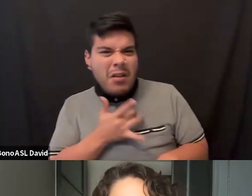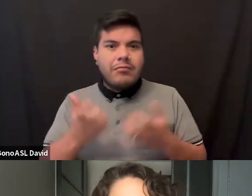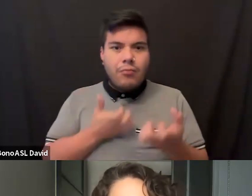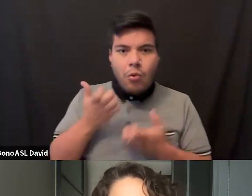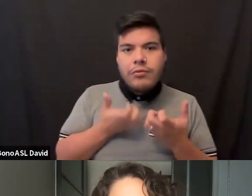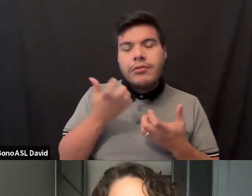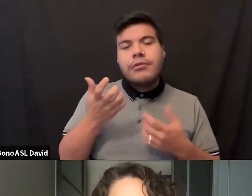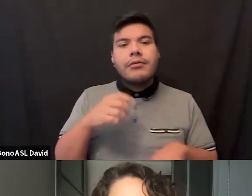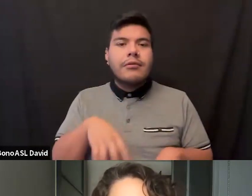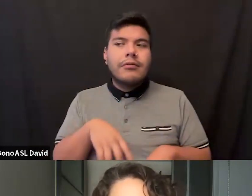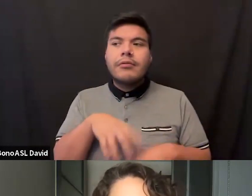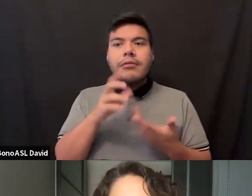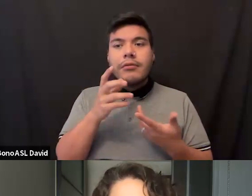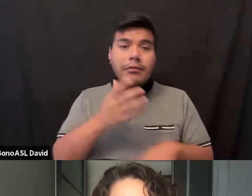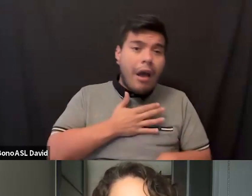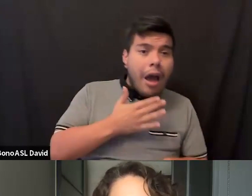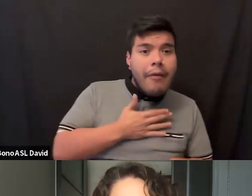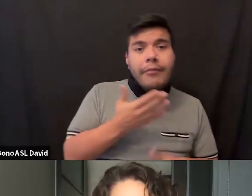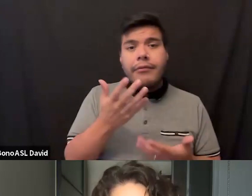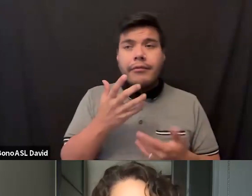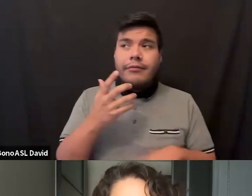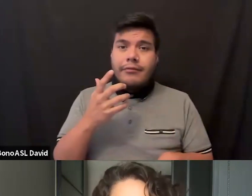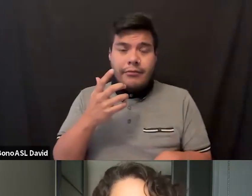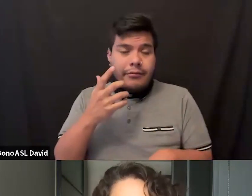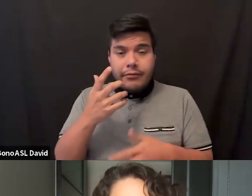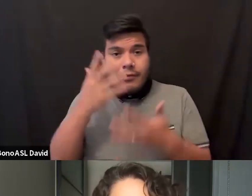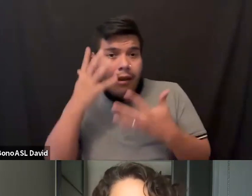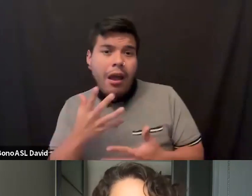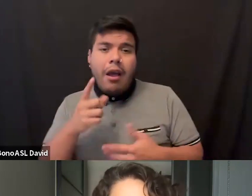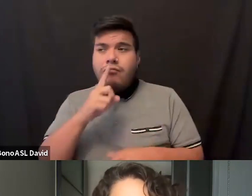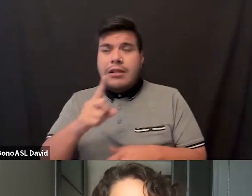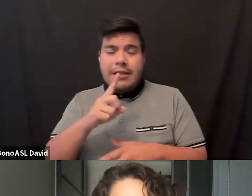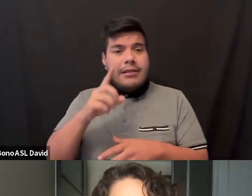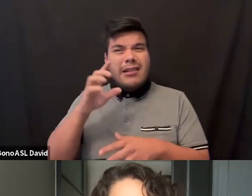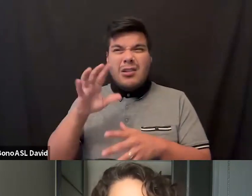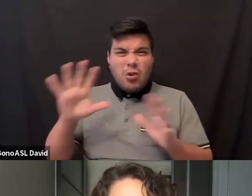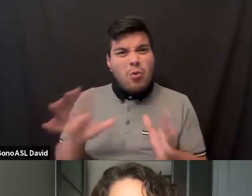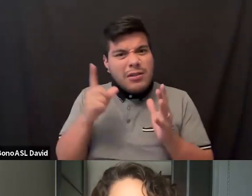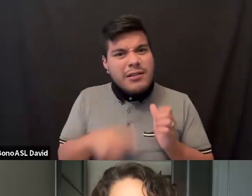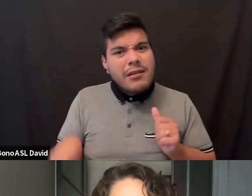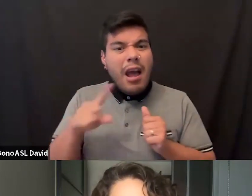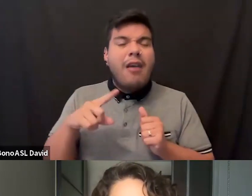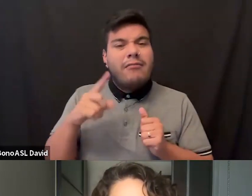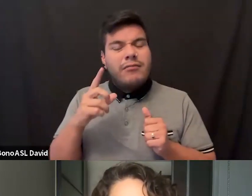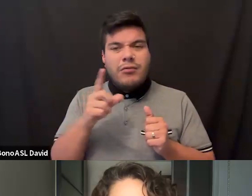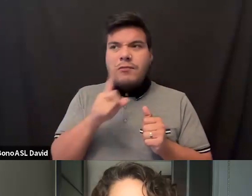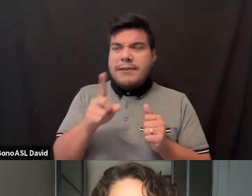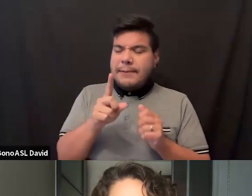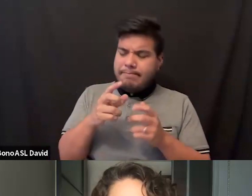was still sort of good, and having this camera there kind of encourages them to find words. I've sort of felt